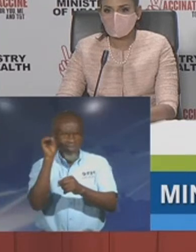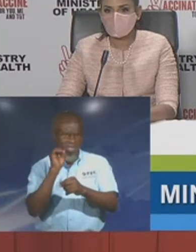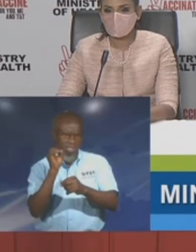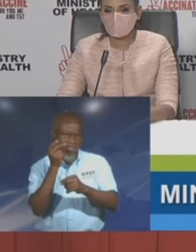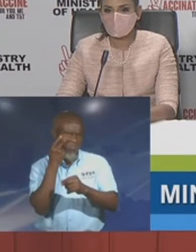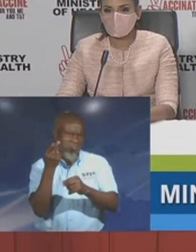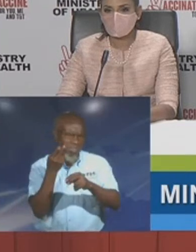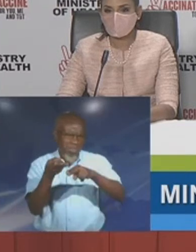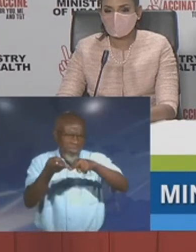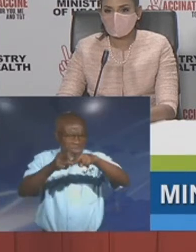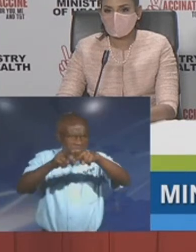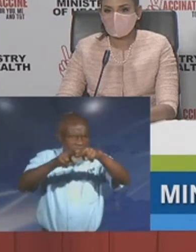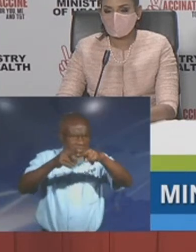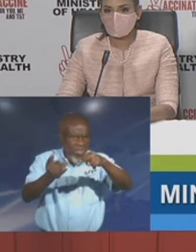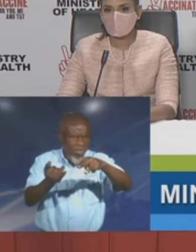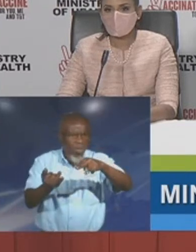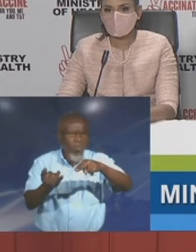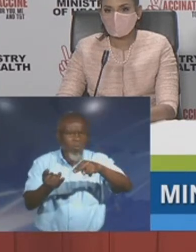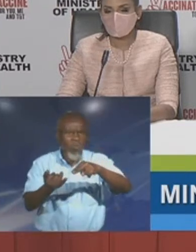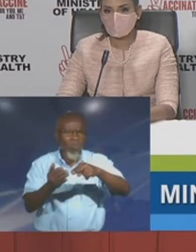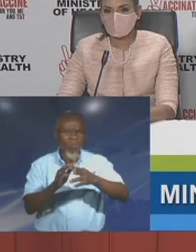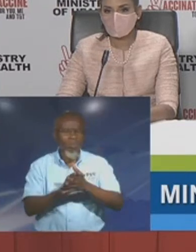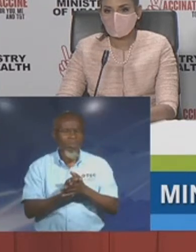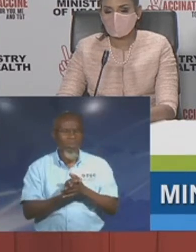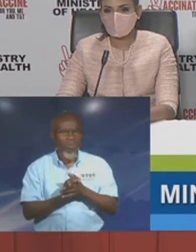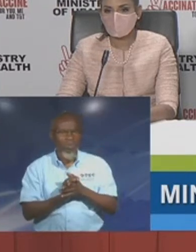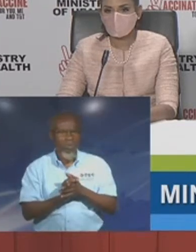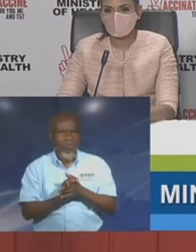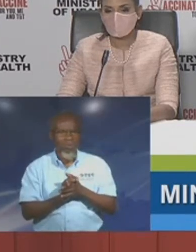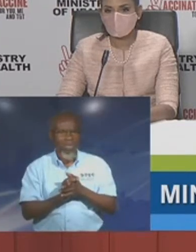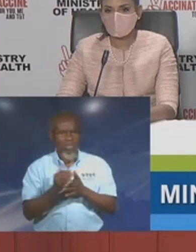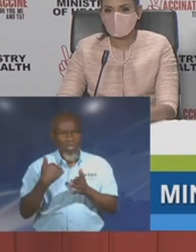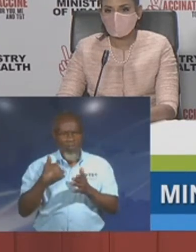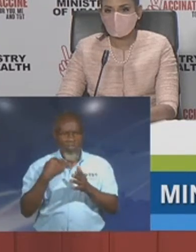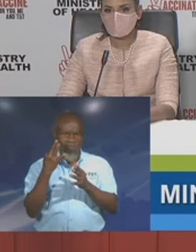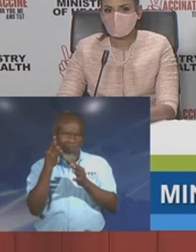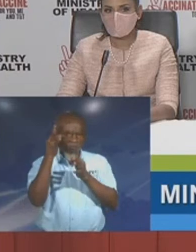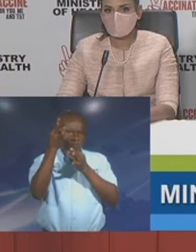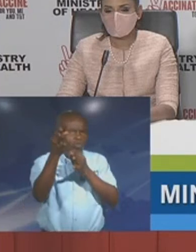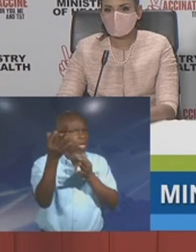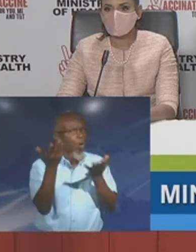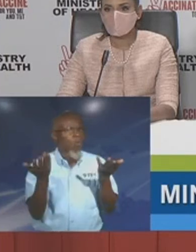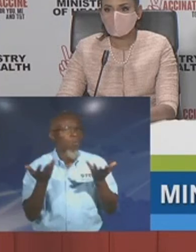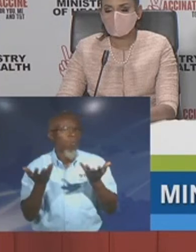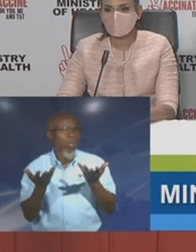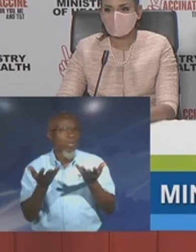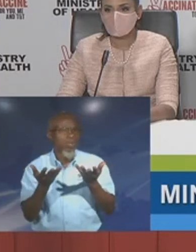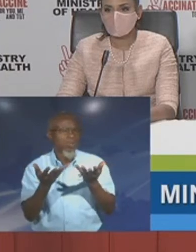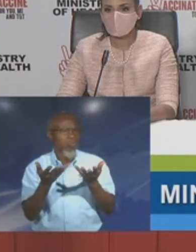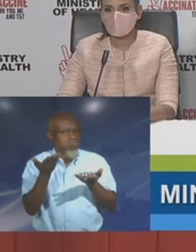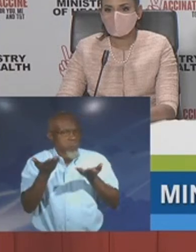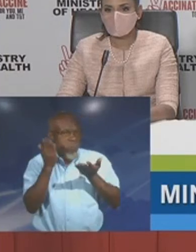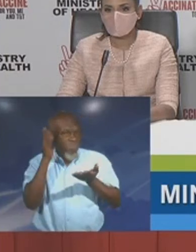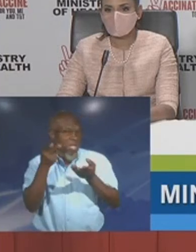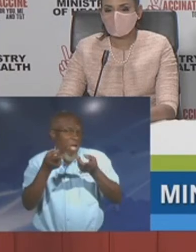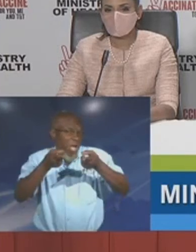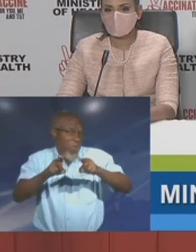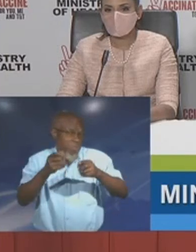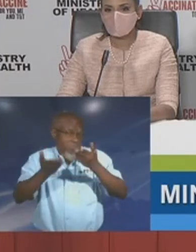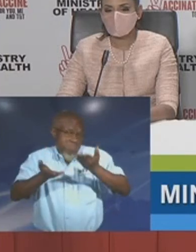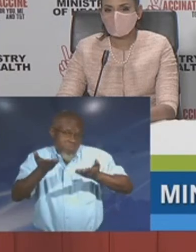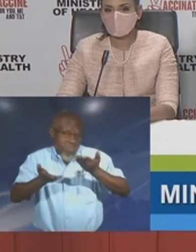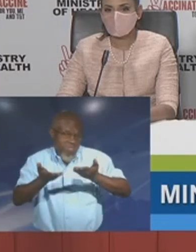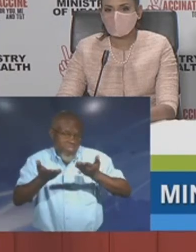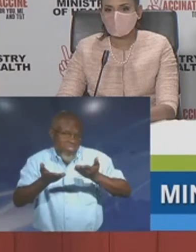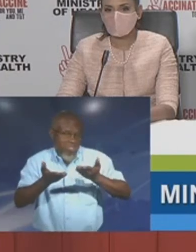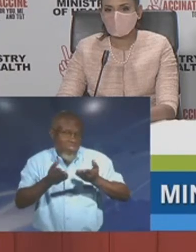that we are seeing now is, and do we have any projections of where we're expecting that to go, given what we've seen so far over the past,